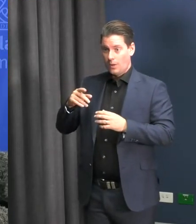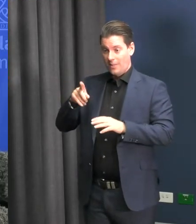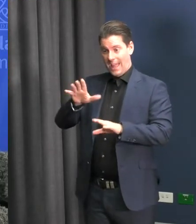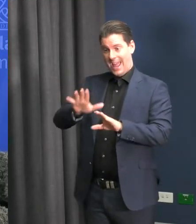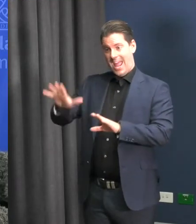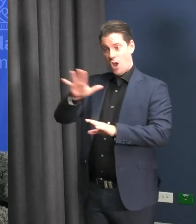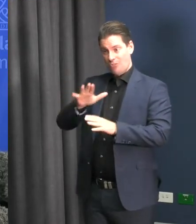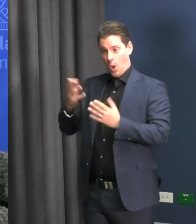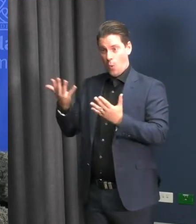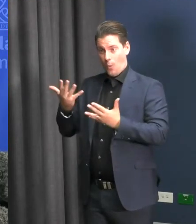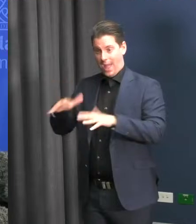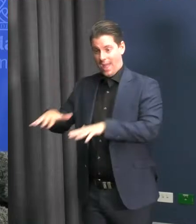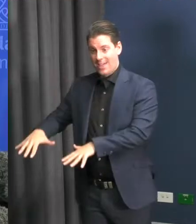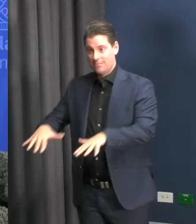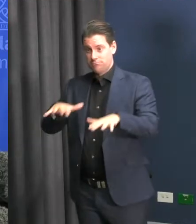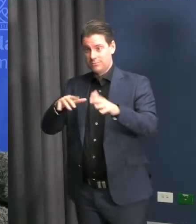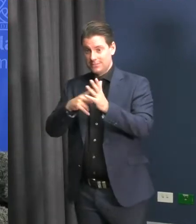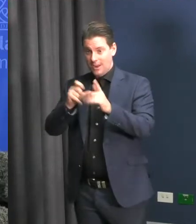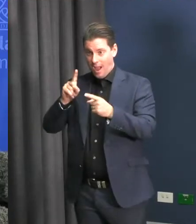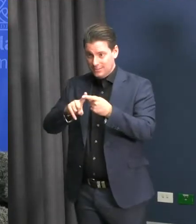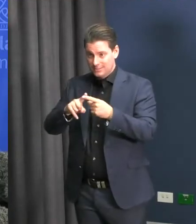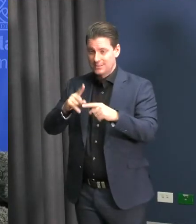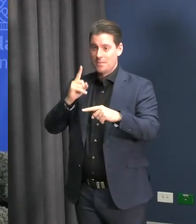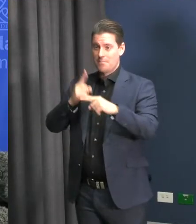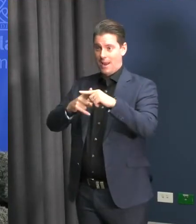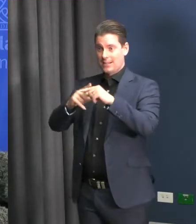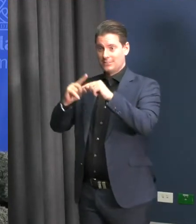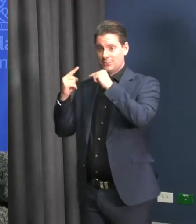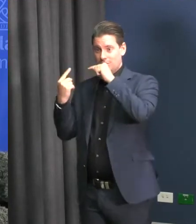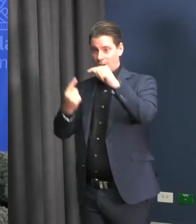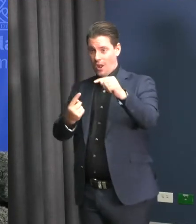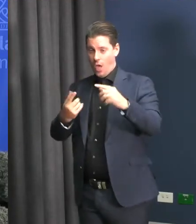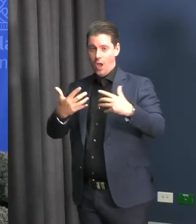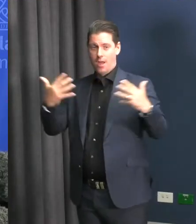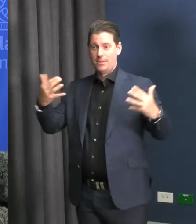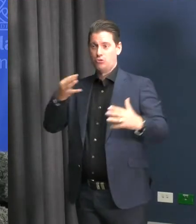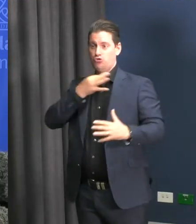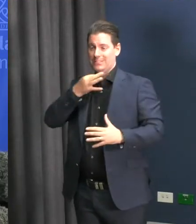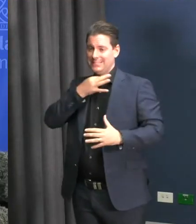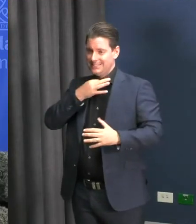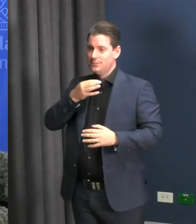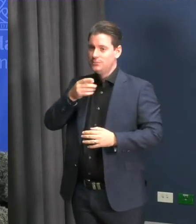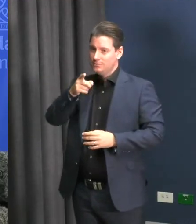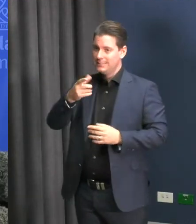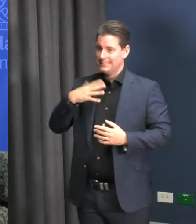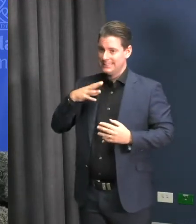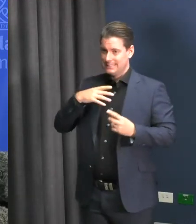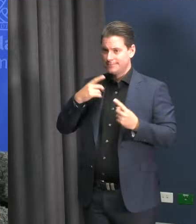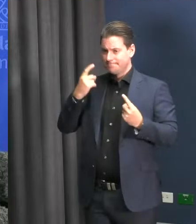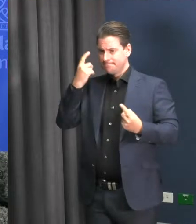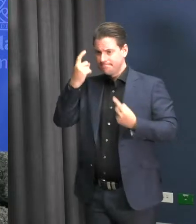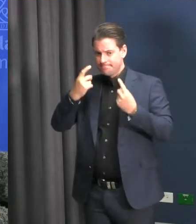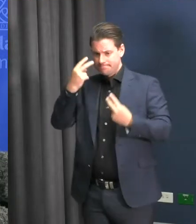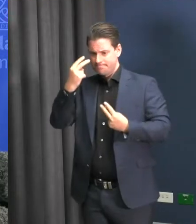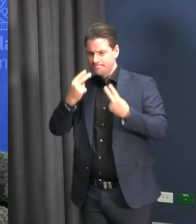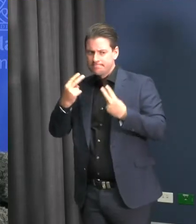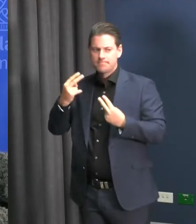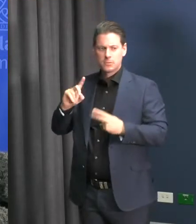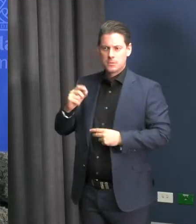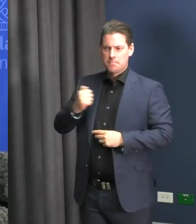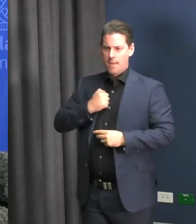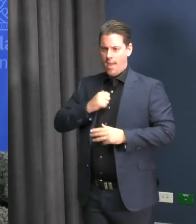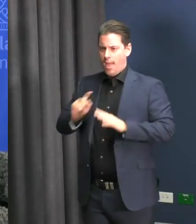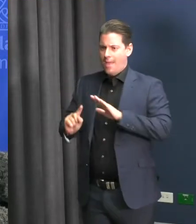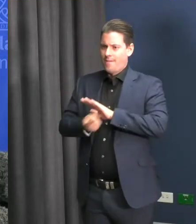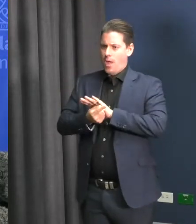zone, or if you're in an area where you know there's riverine flooding, you really need to consider and think about your evacuation plan